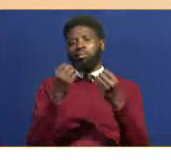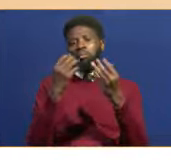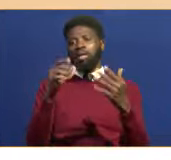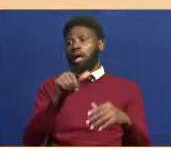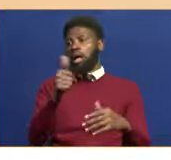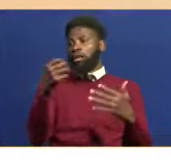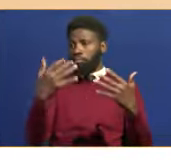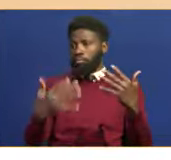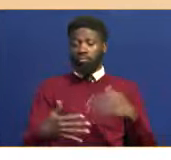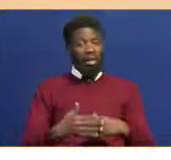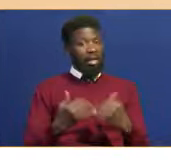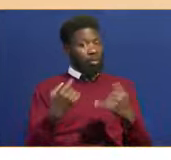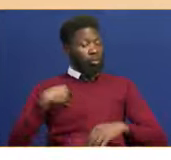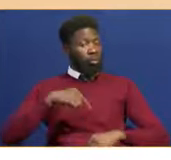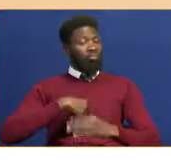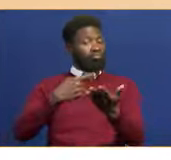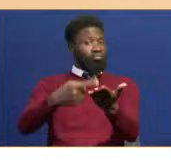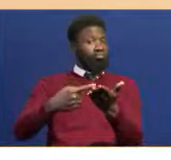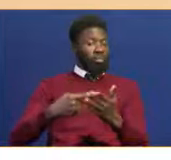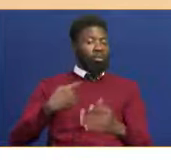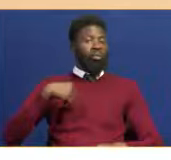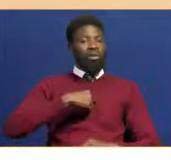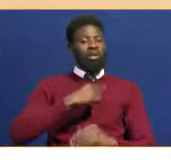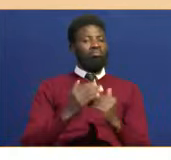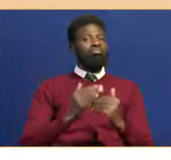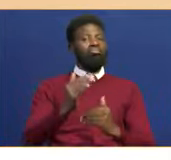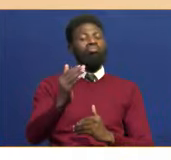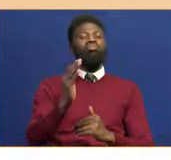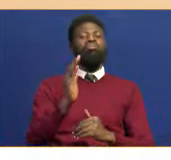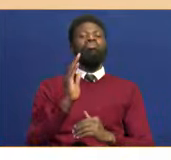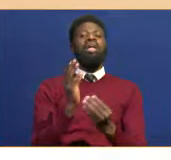easy because we are now organized. And